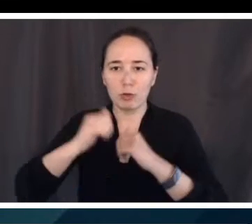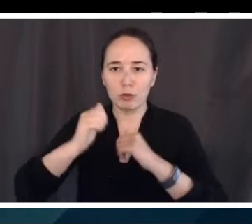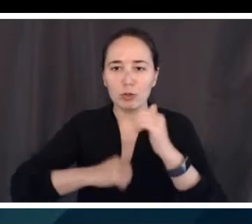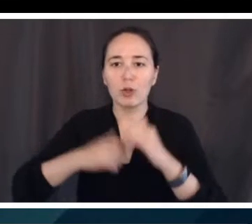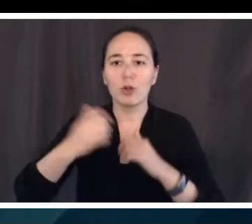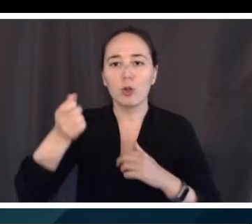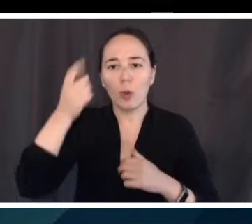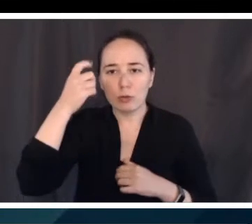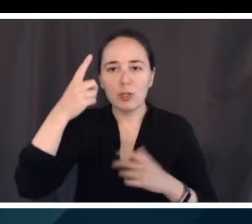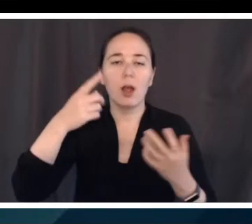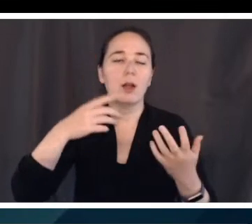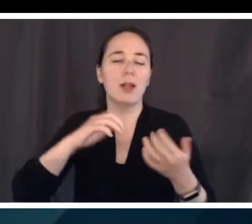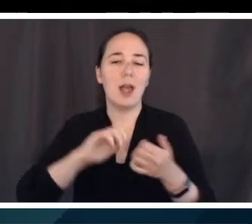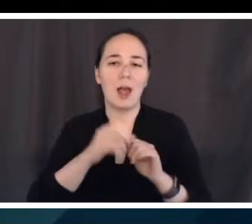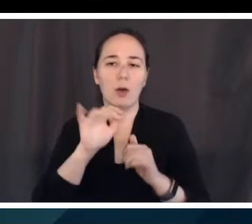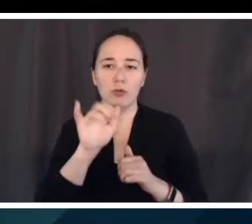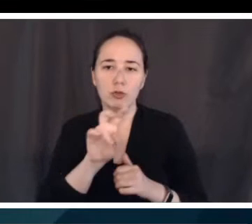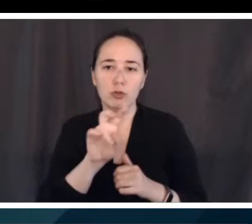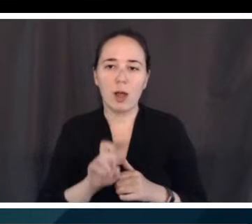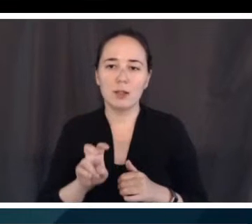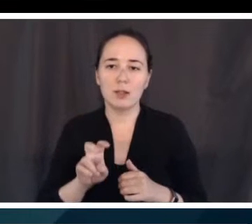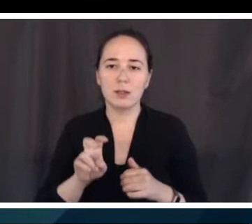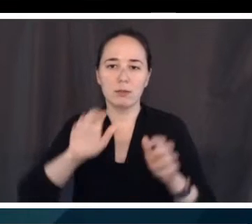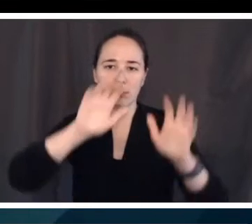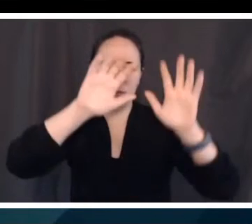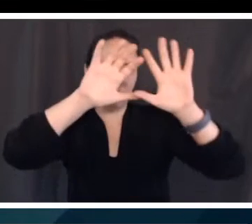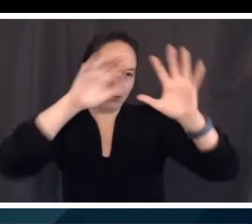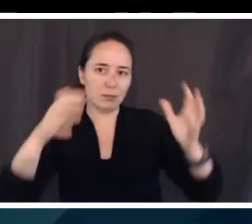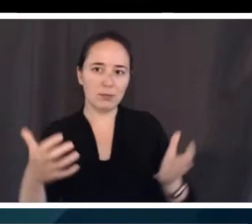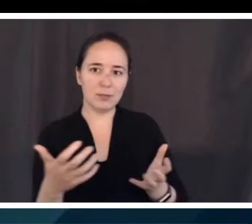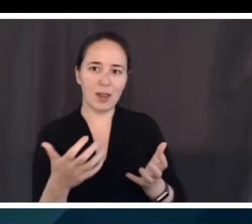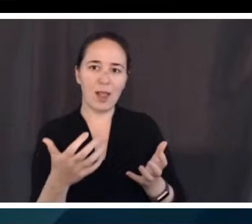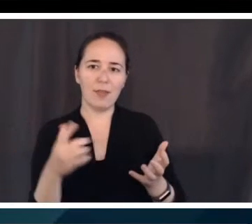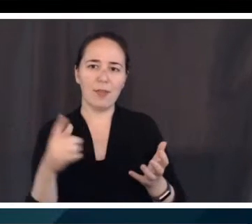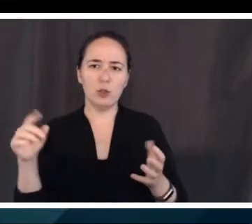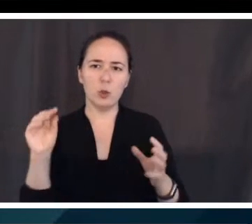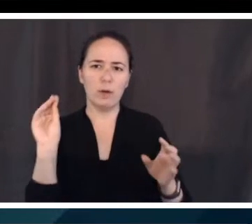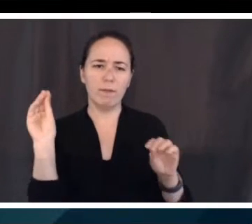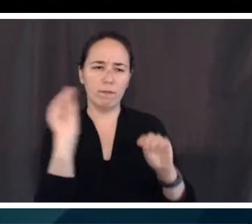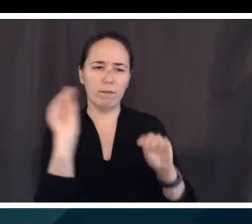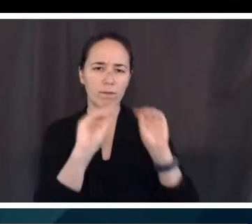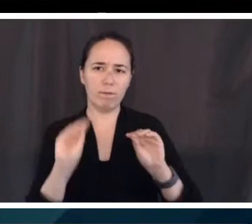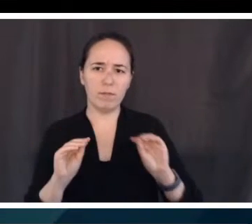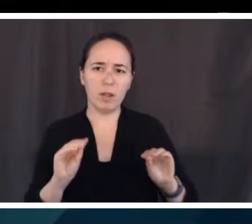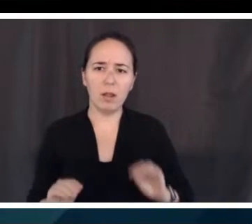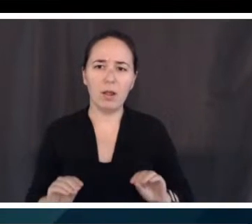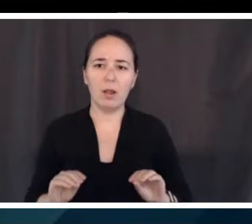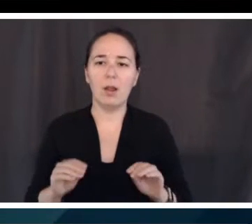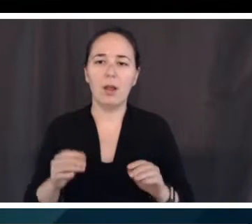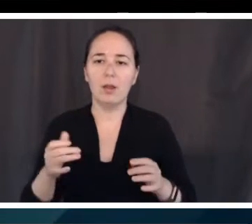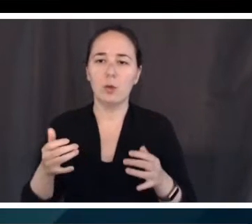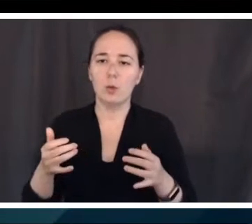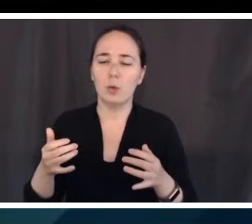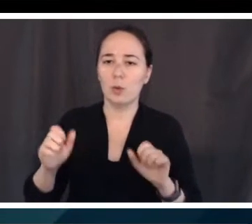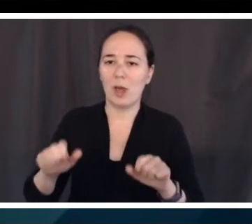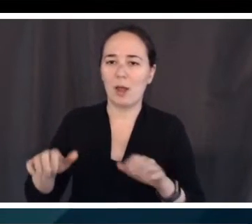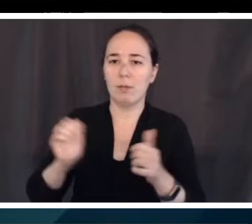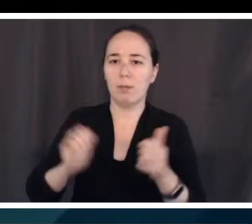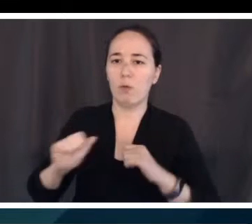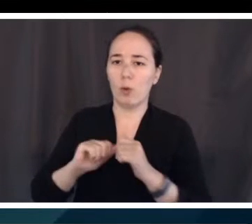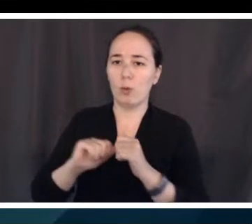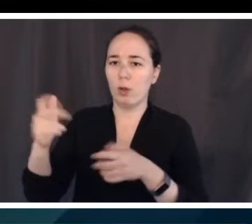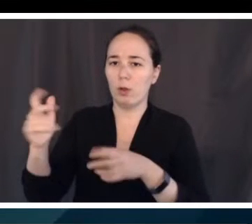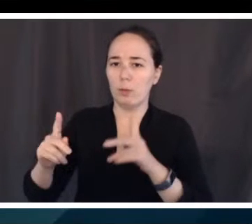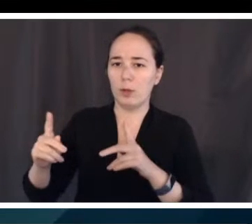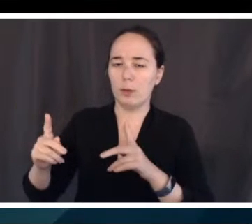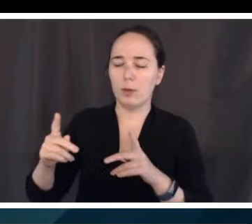also just a really intuitive sense, and that is that what kind of like allows you to riff in a situation like that you're like hooked into the